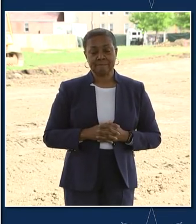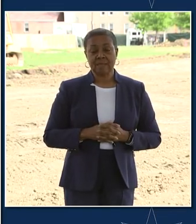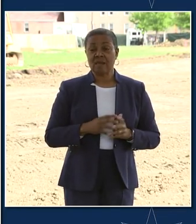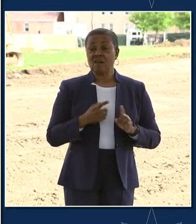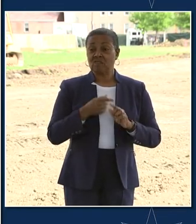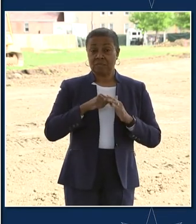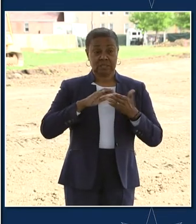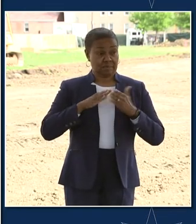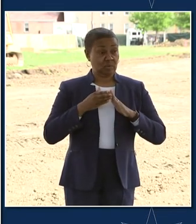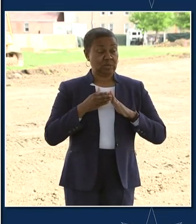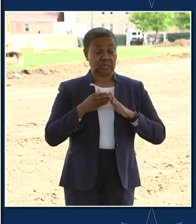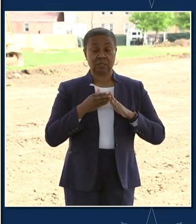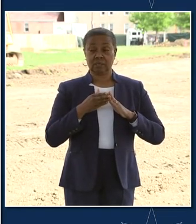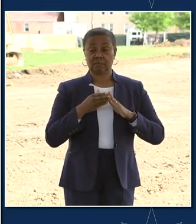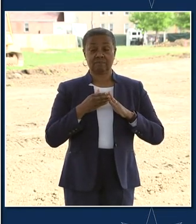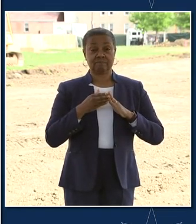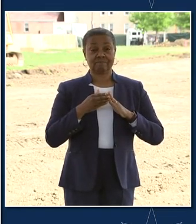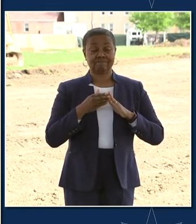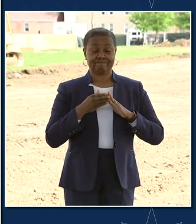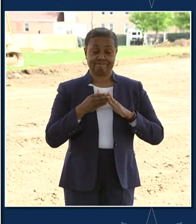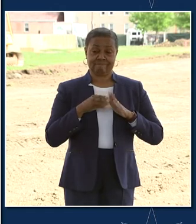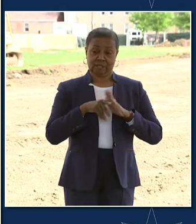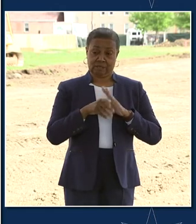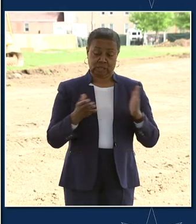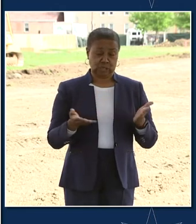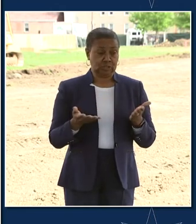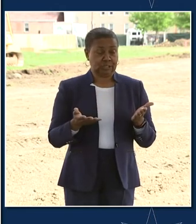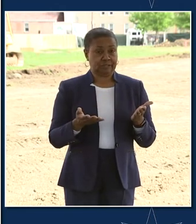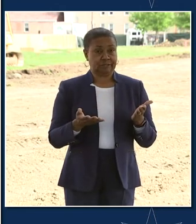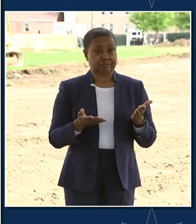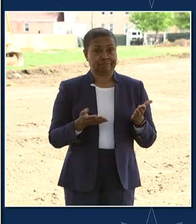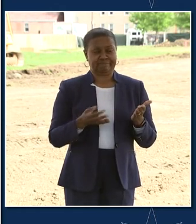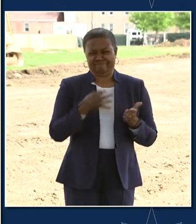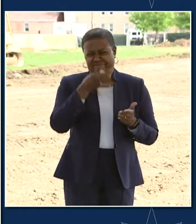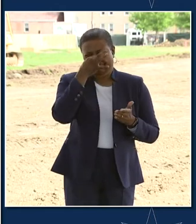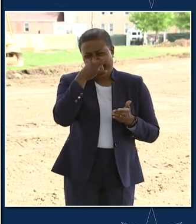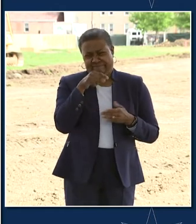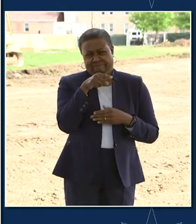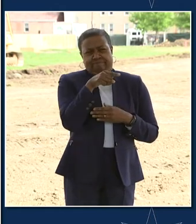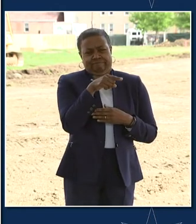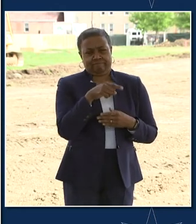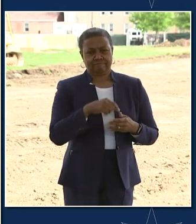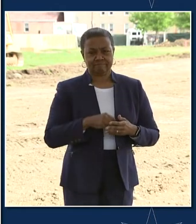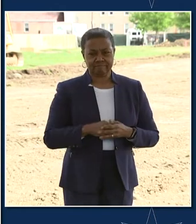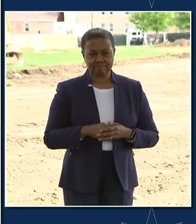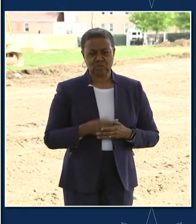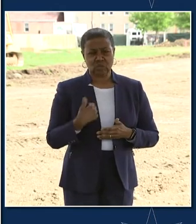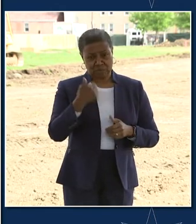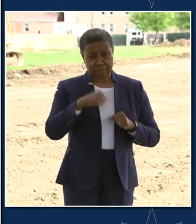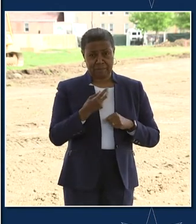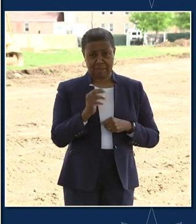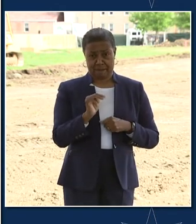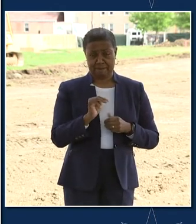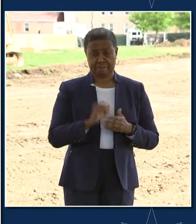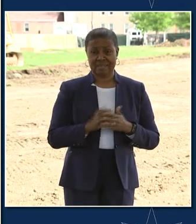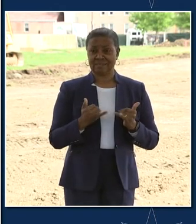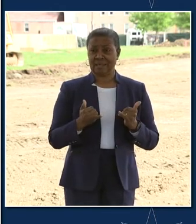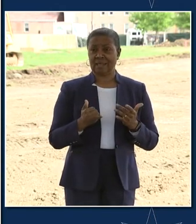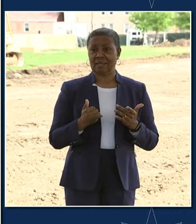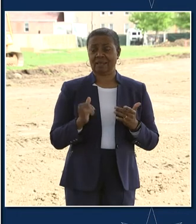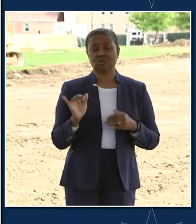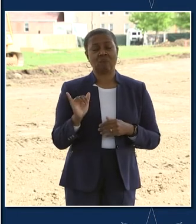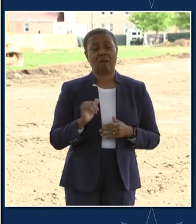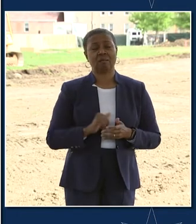community, who was killed here, not steps from here. We remember him today as